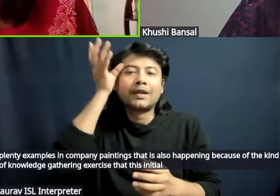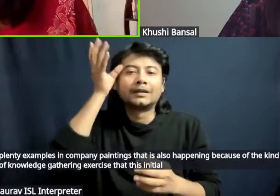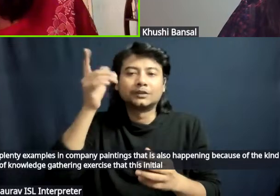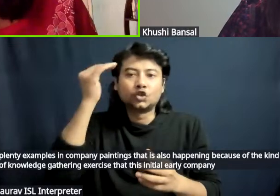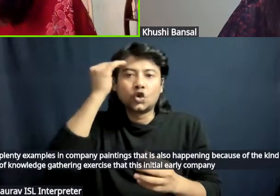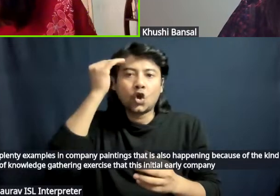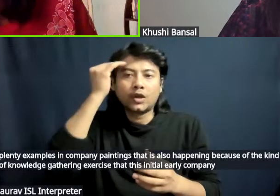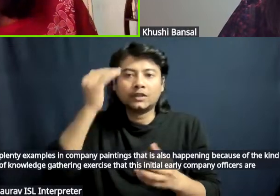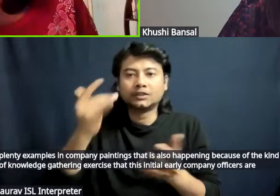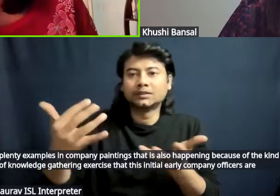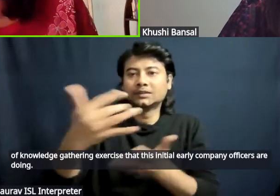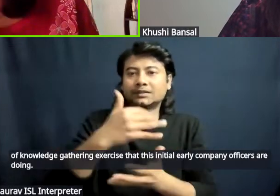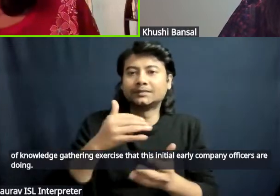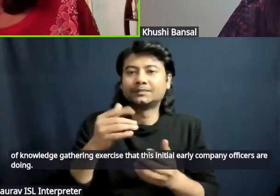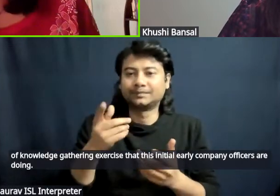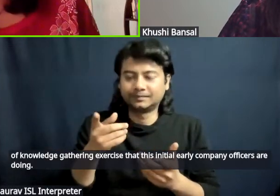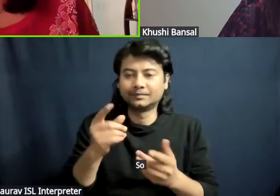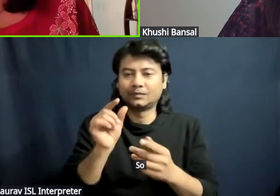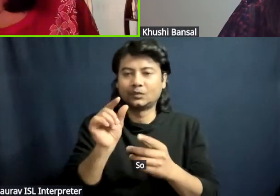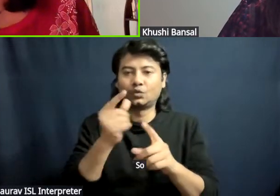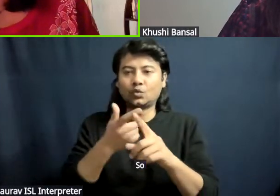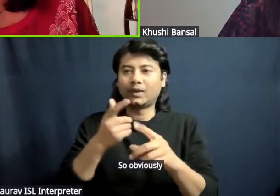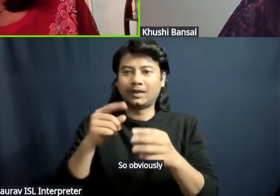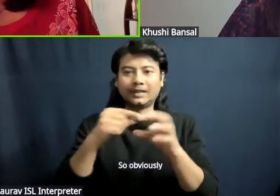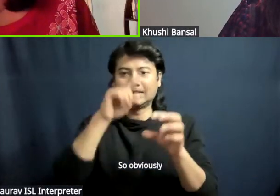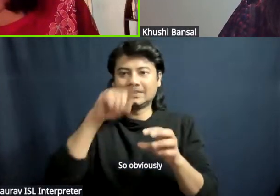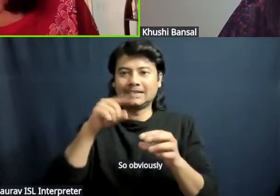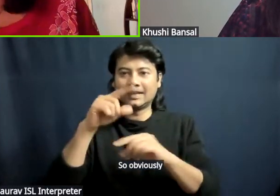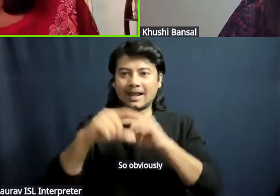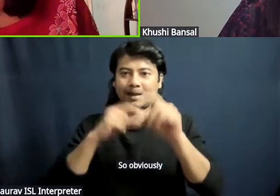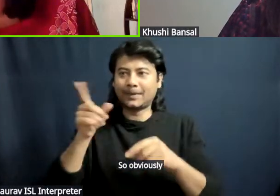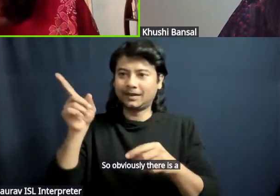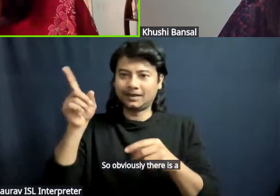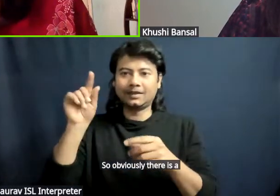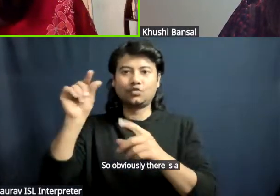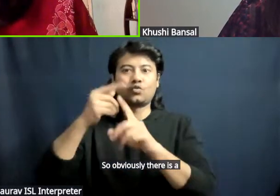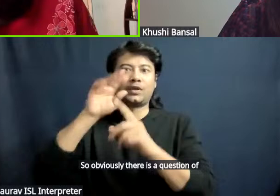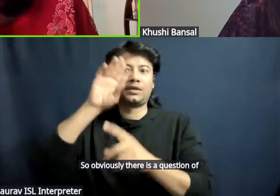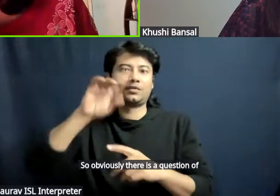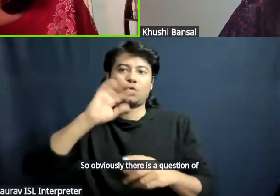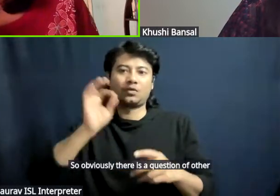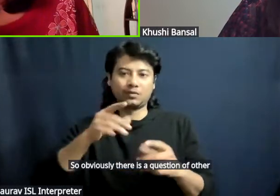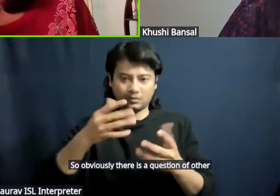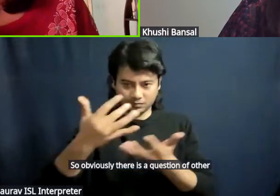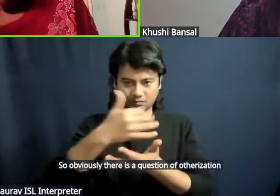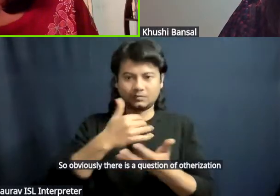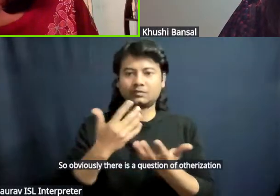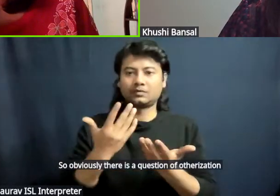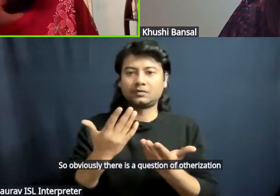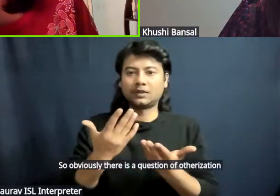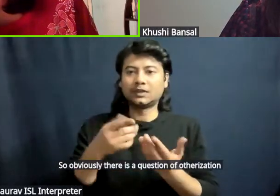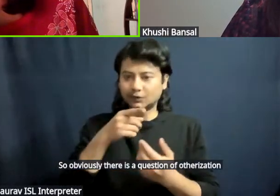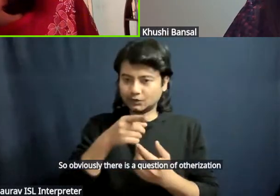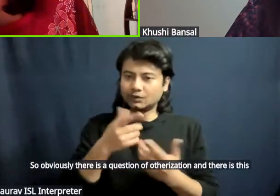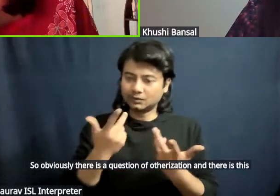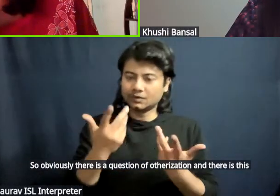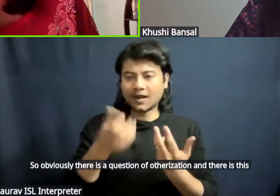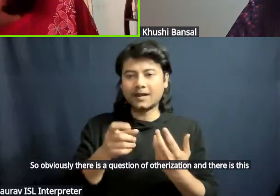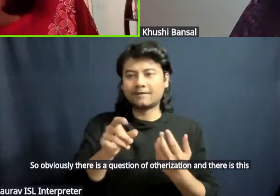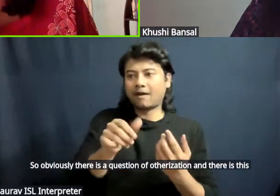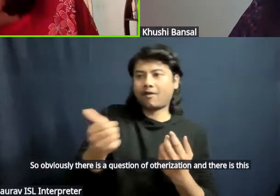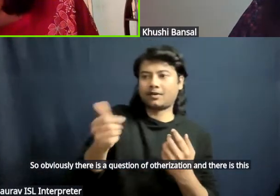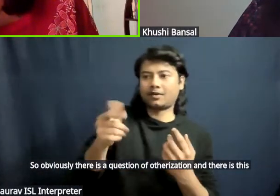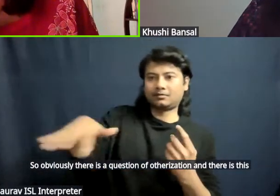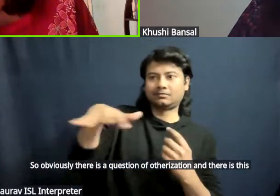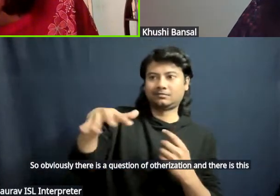officers are doing. So obviously there is a question of otherization, and there is this